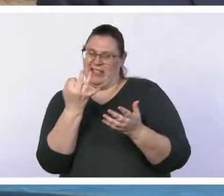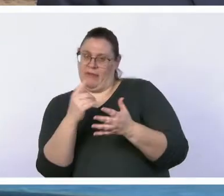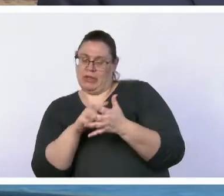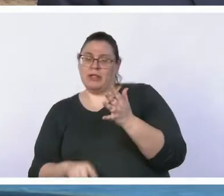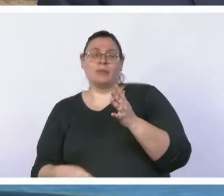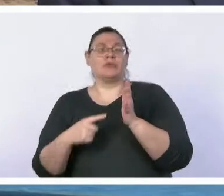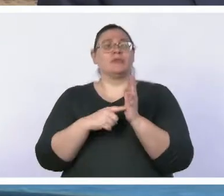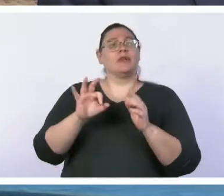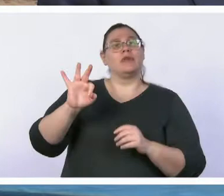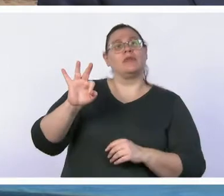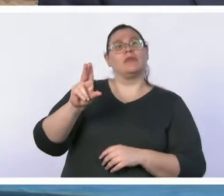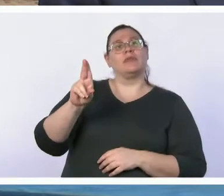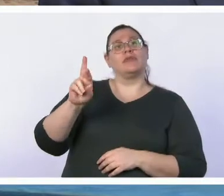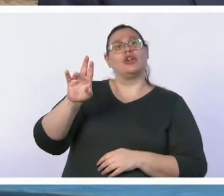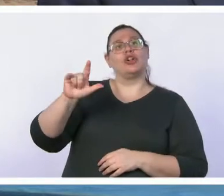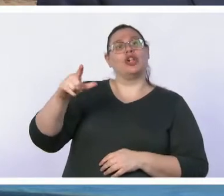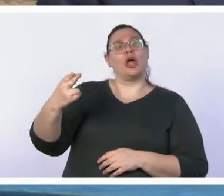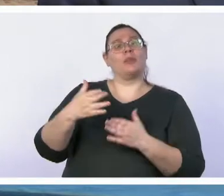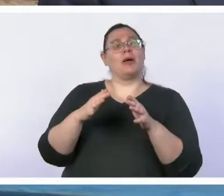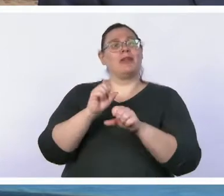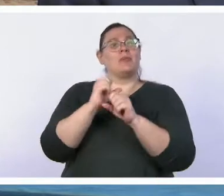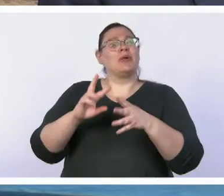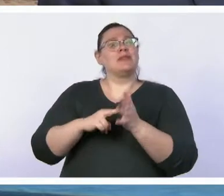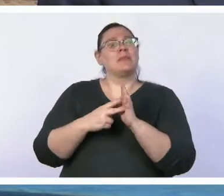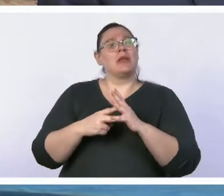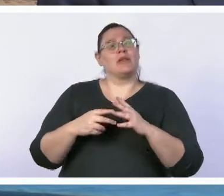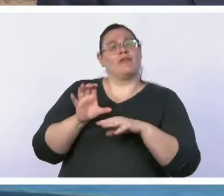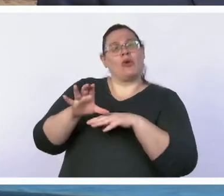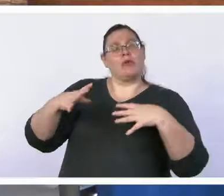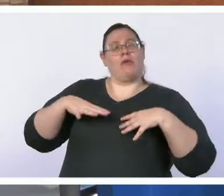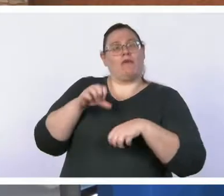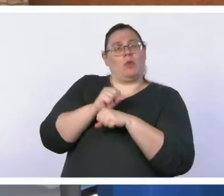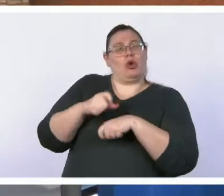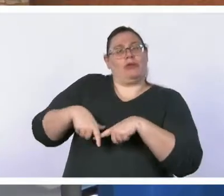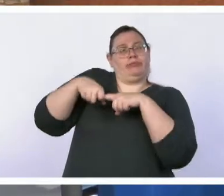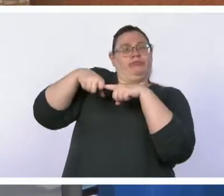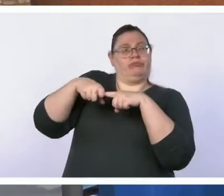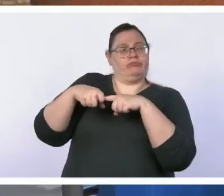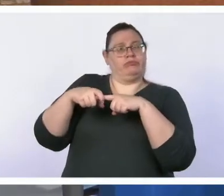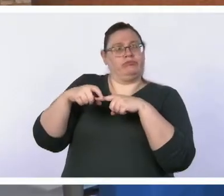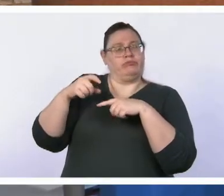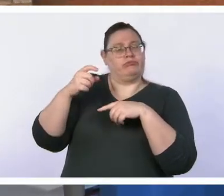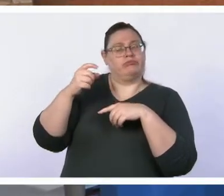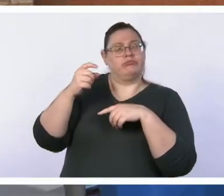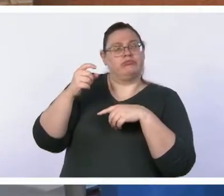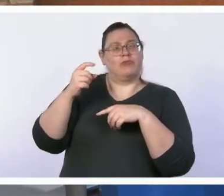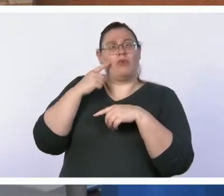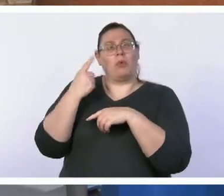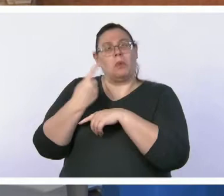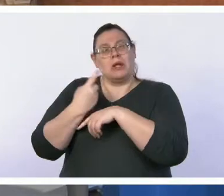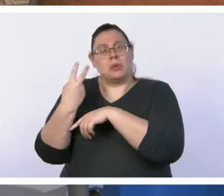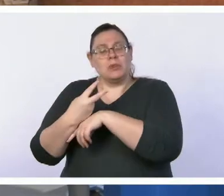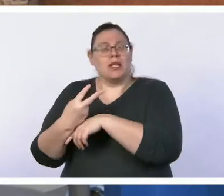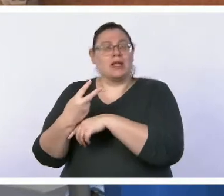public employees, equivalent to about 10% of their salary, which is a